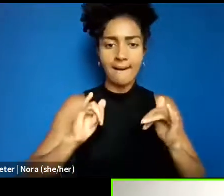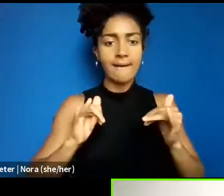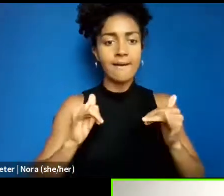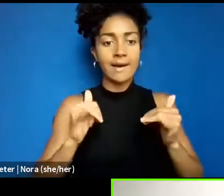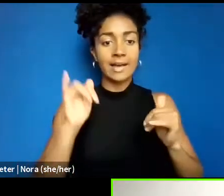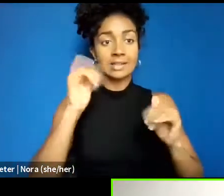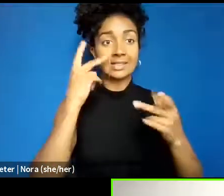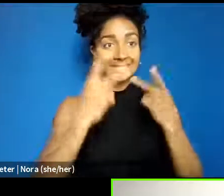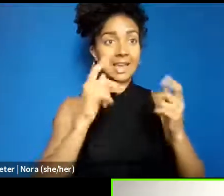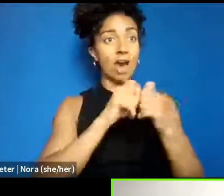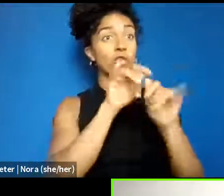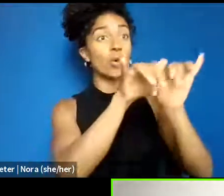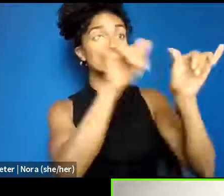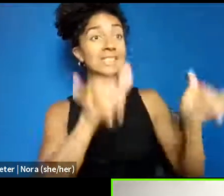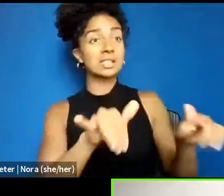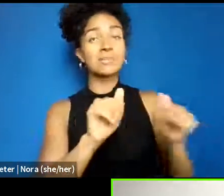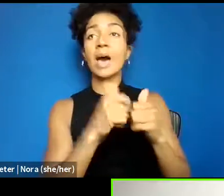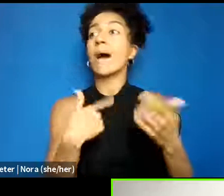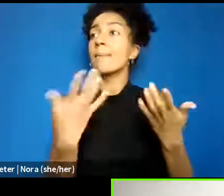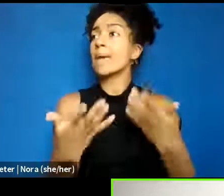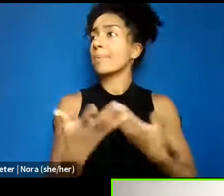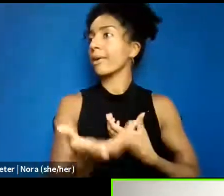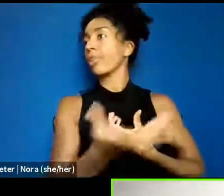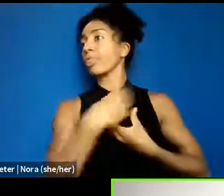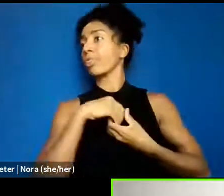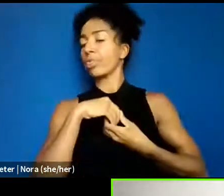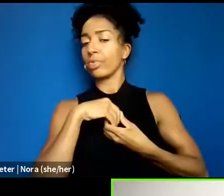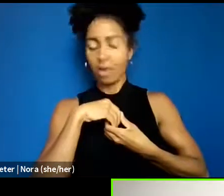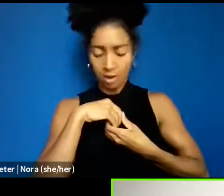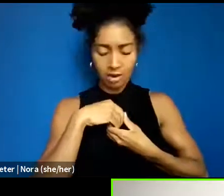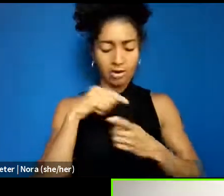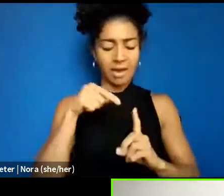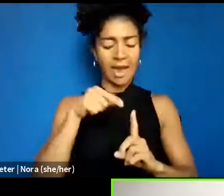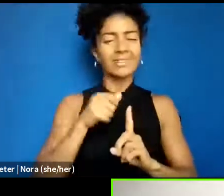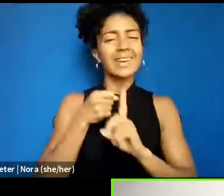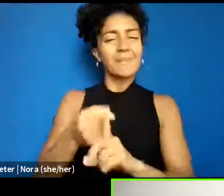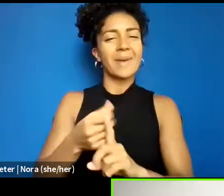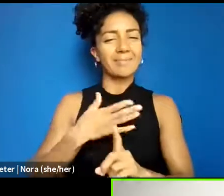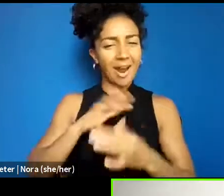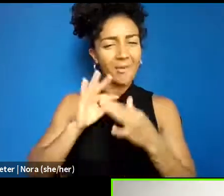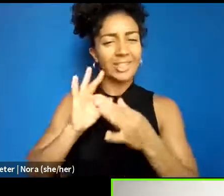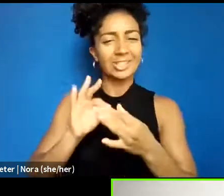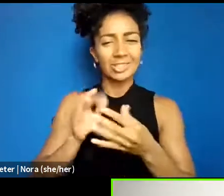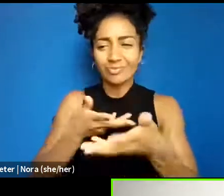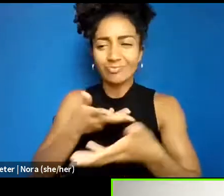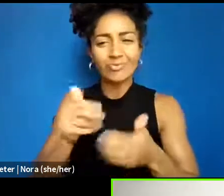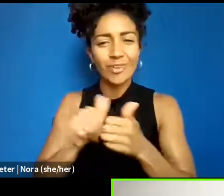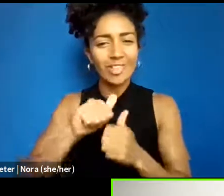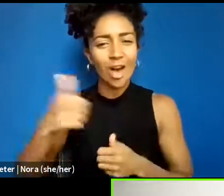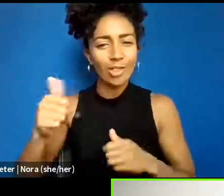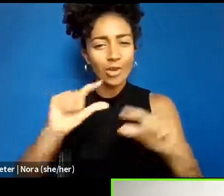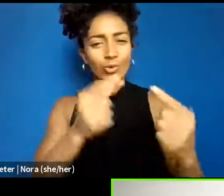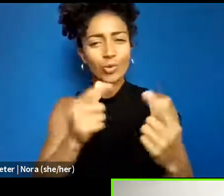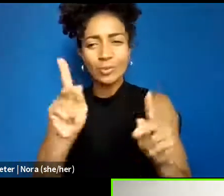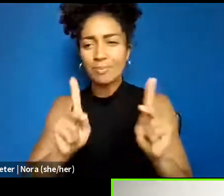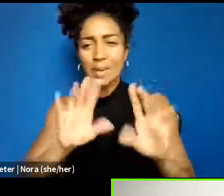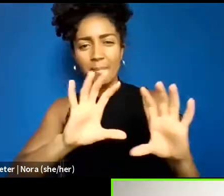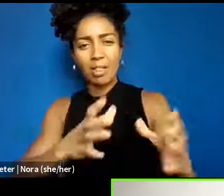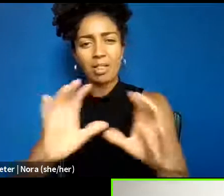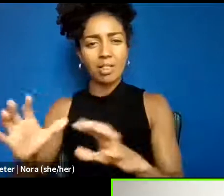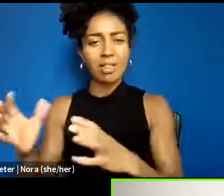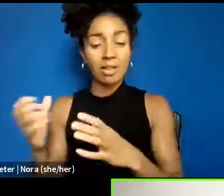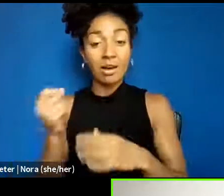internalization as well as how has that impacted my relationships with other groups? Again, racism